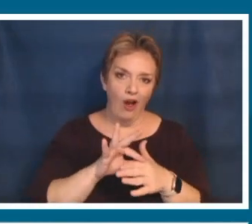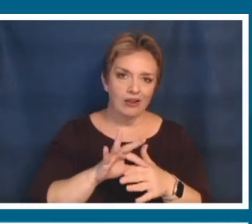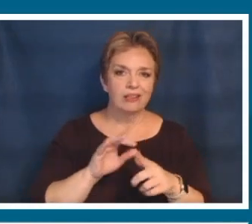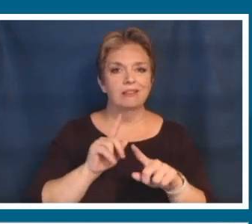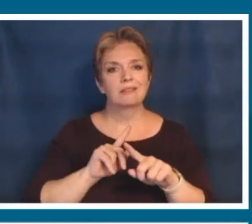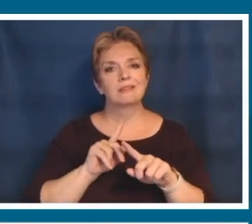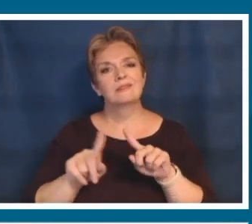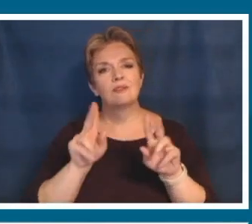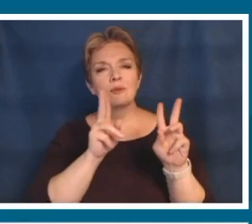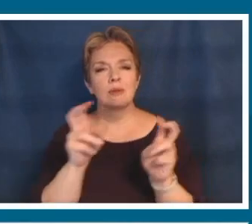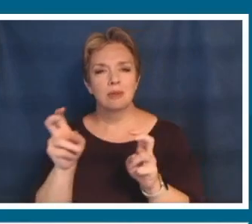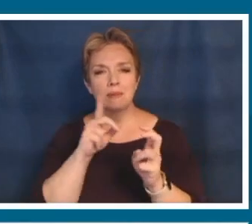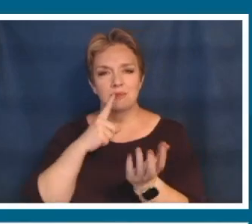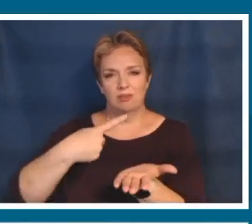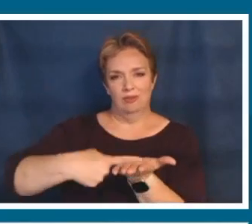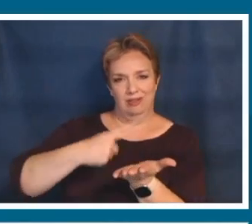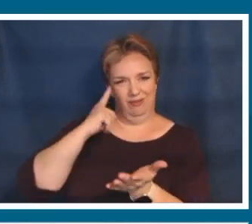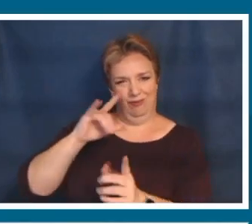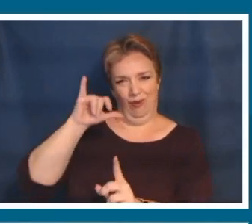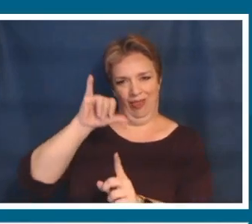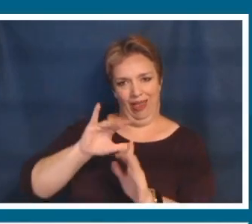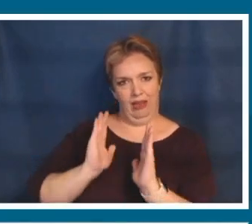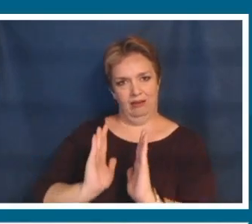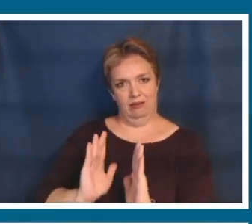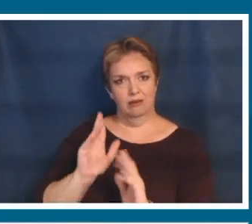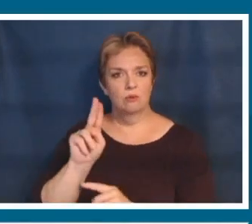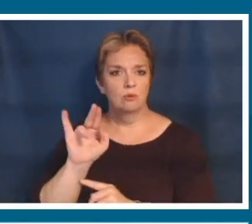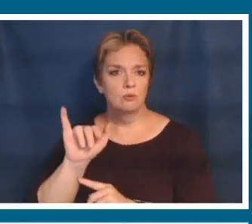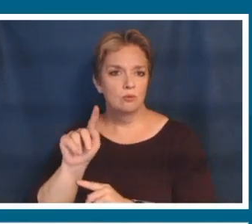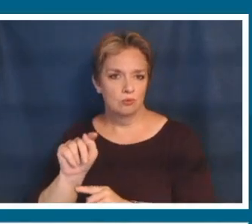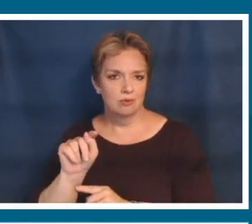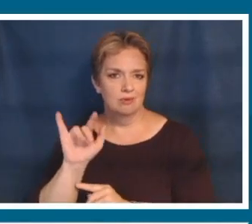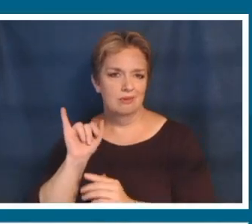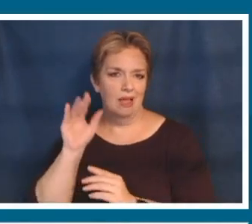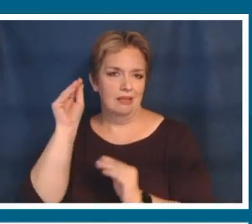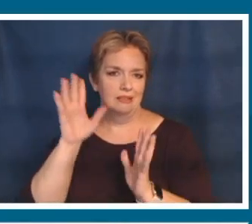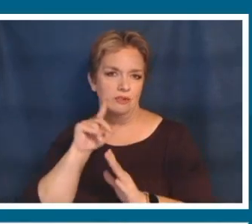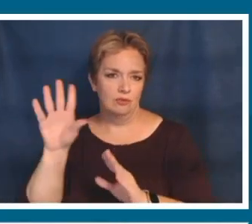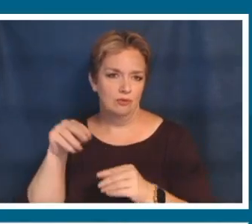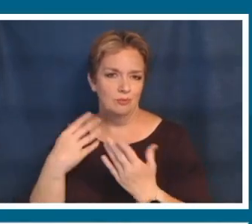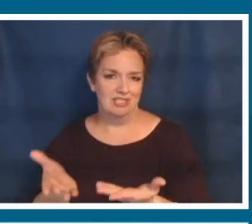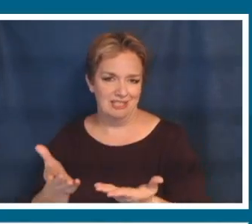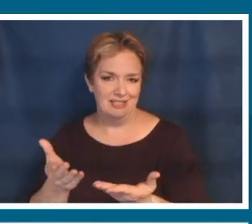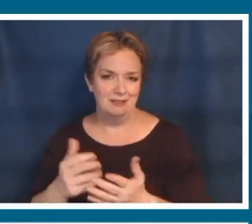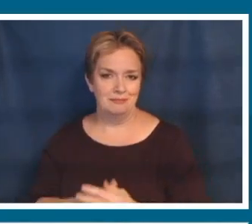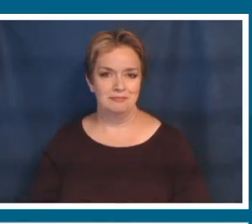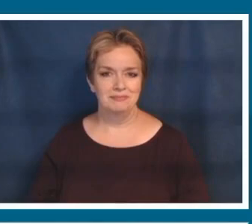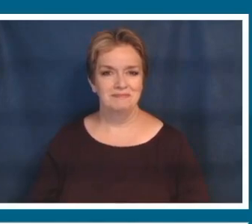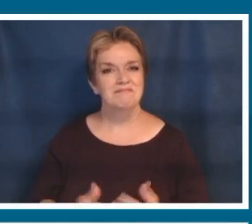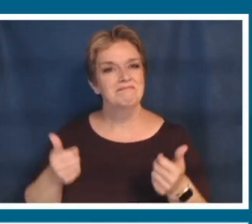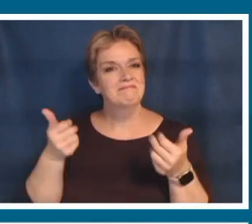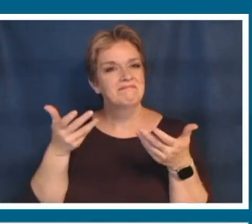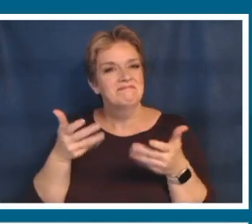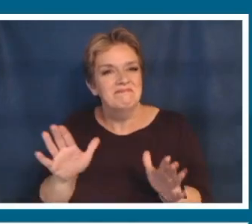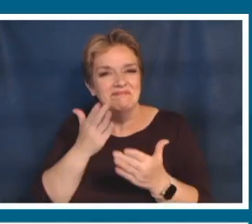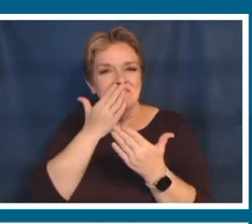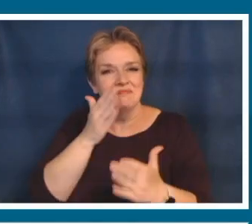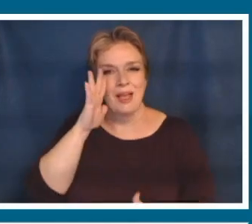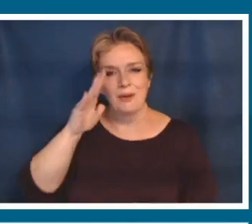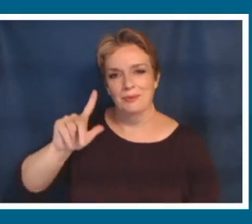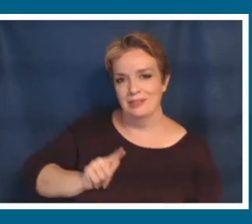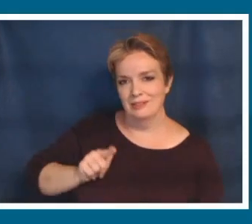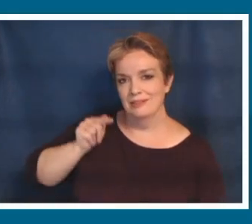discussed within the unit that teachers are presenting. Thank you, and I will pass it